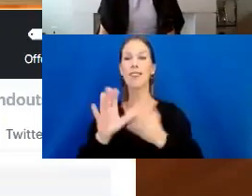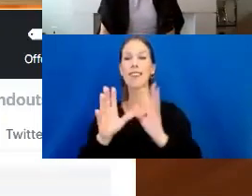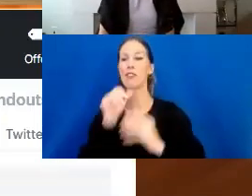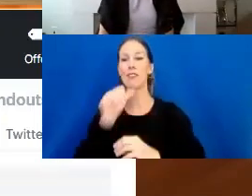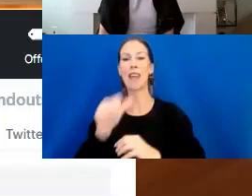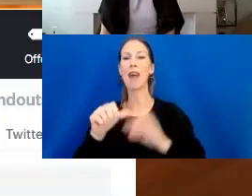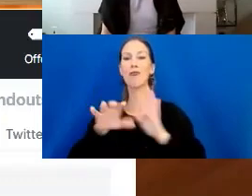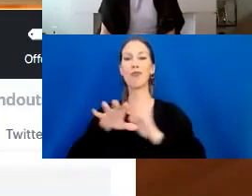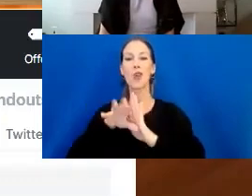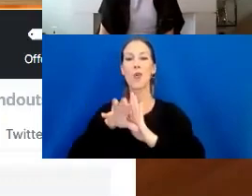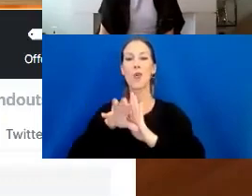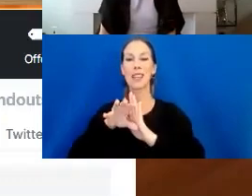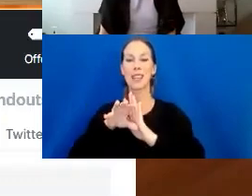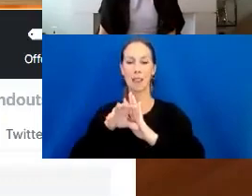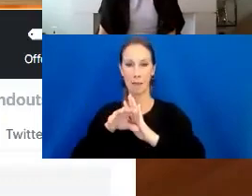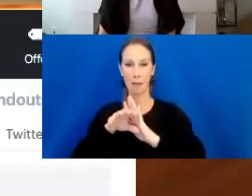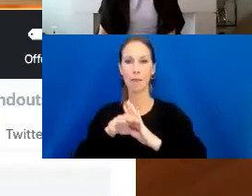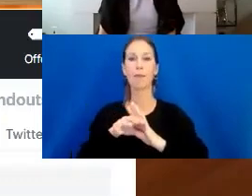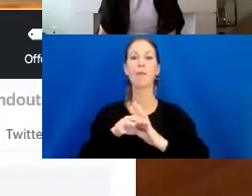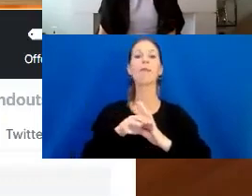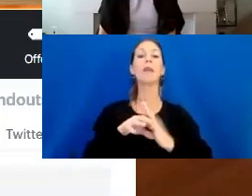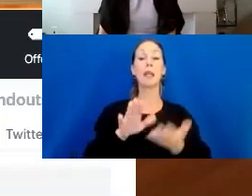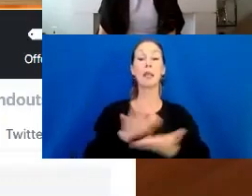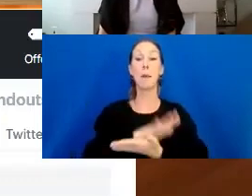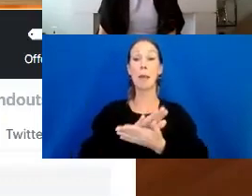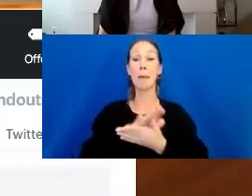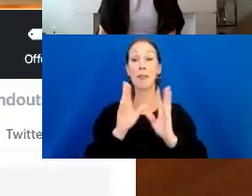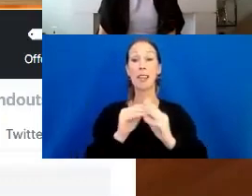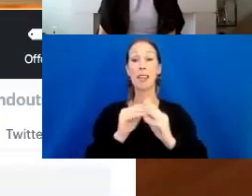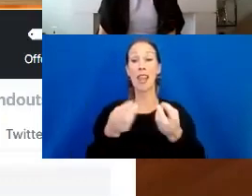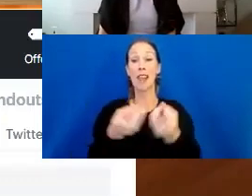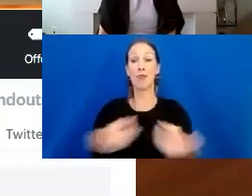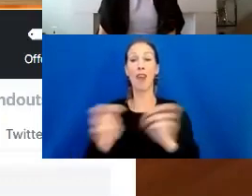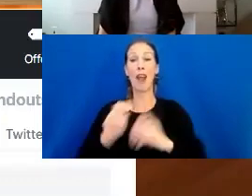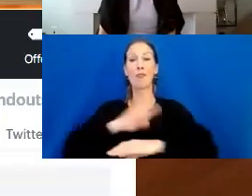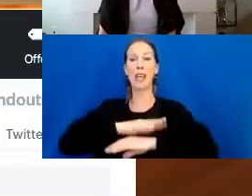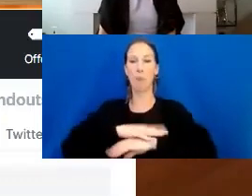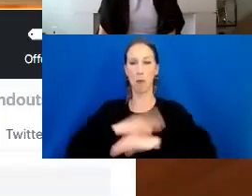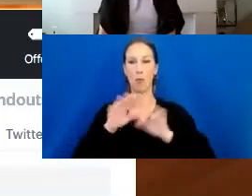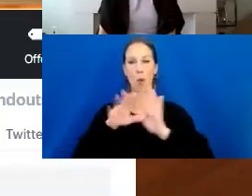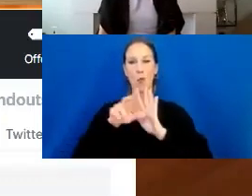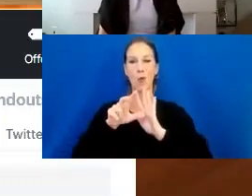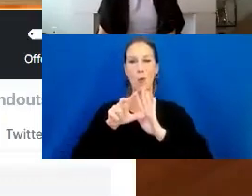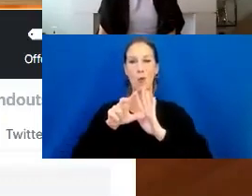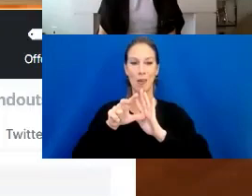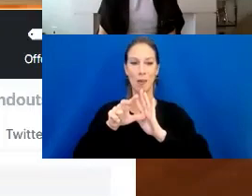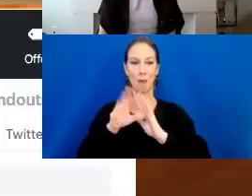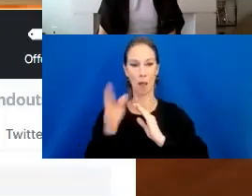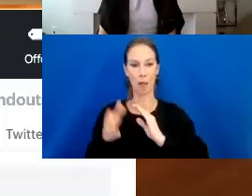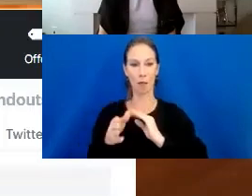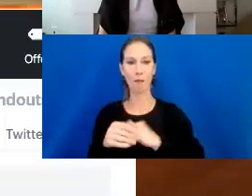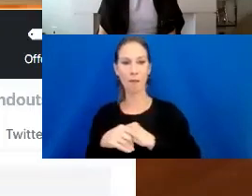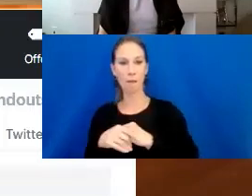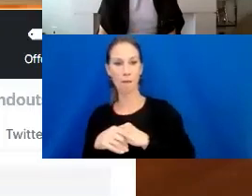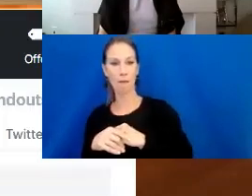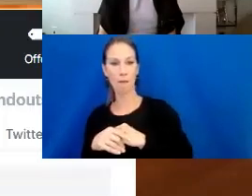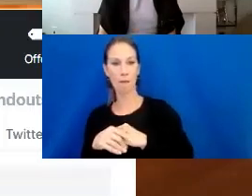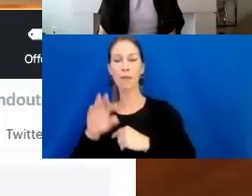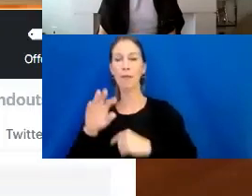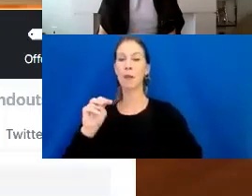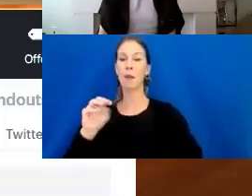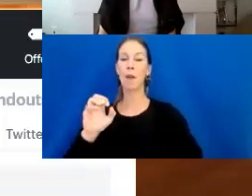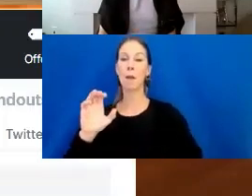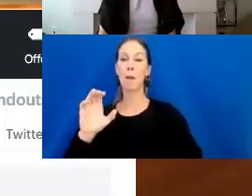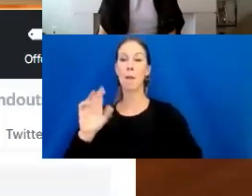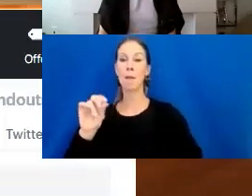Thank you. Paper sessions and roundtables will be recorded. And then just one more thing. We've gotten a few questions about